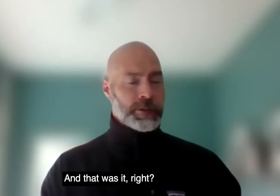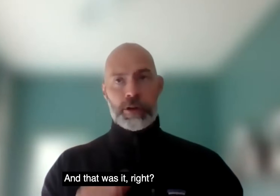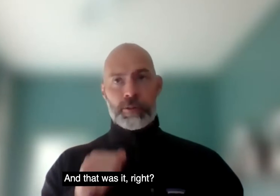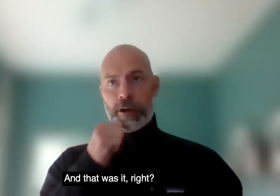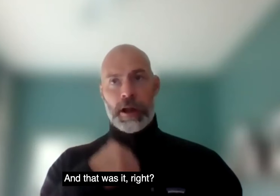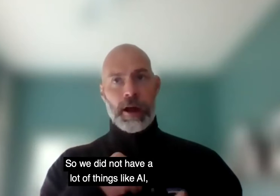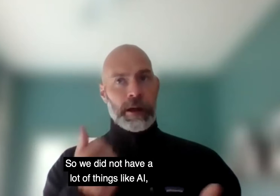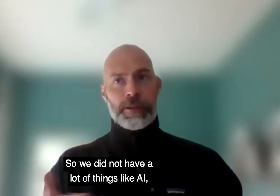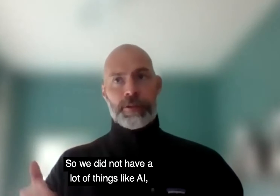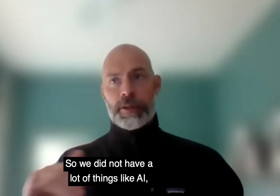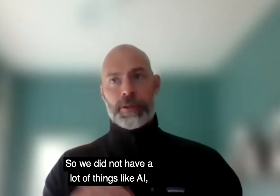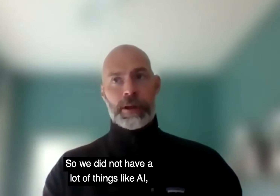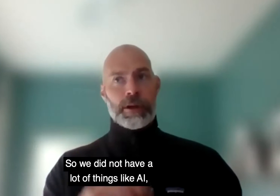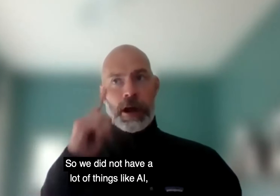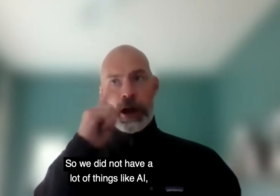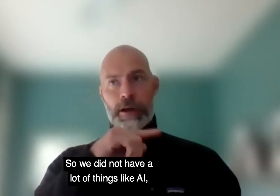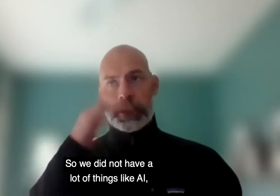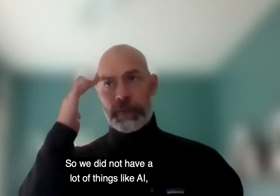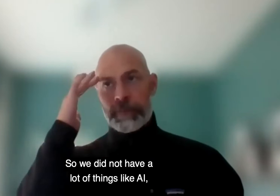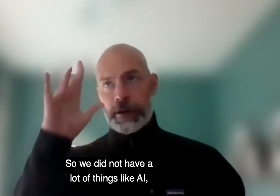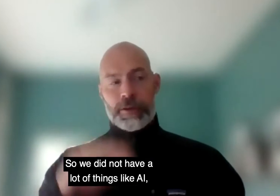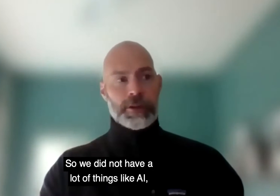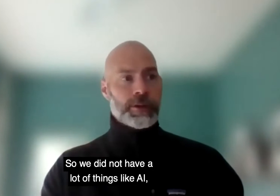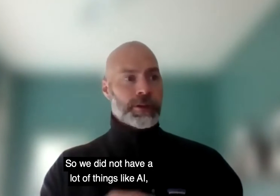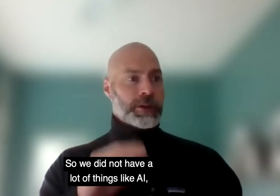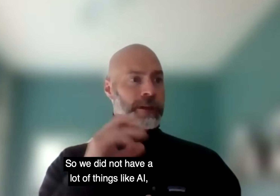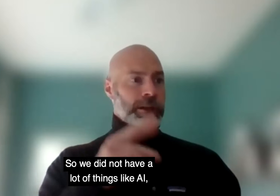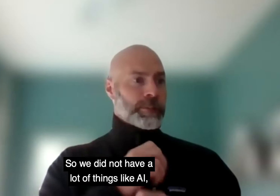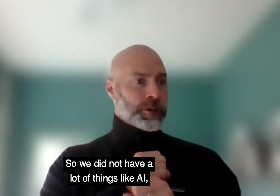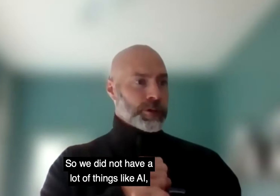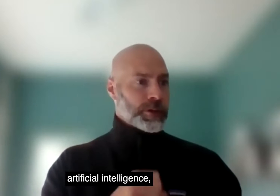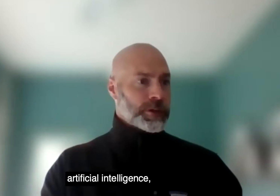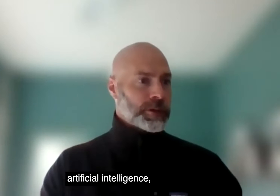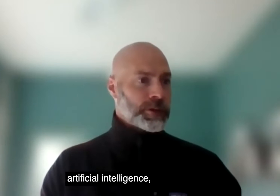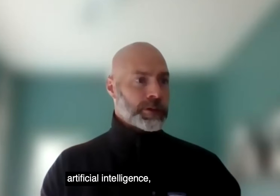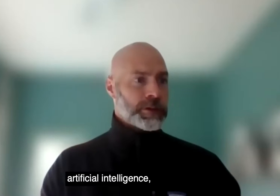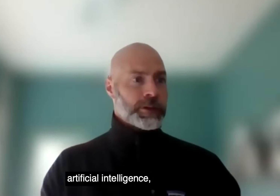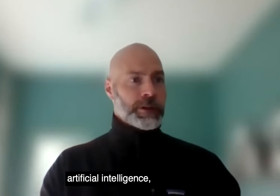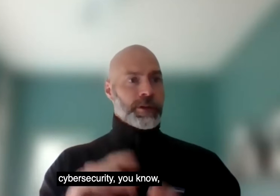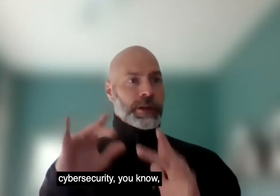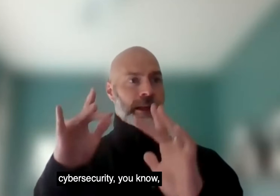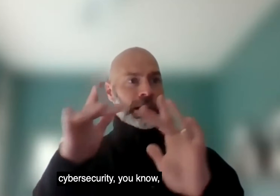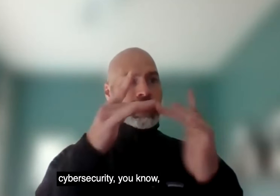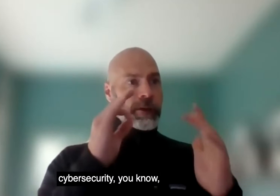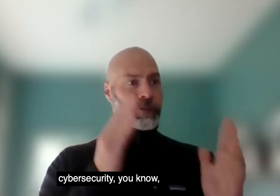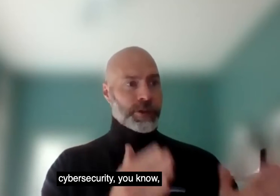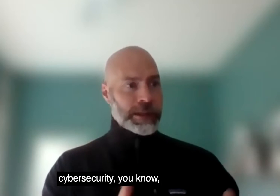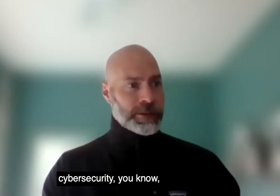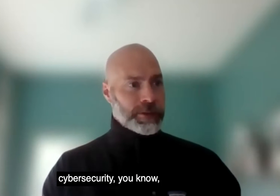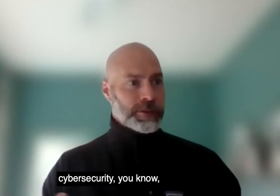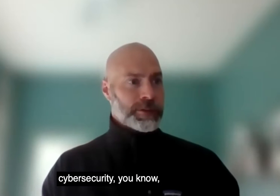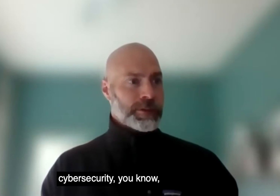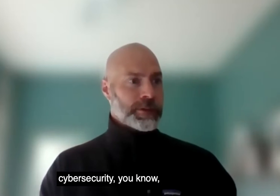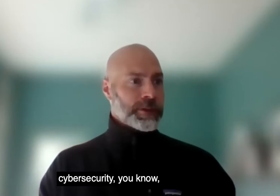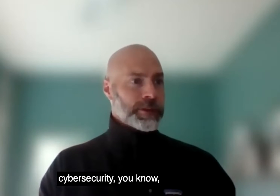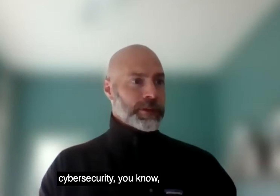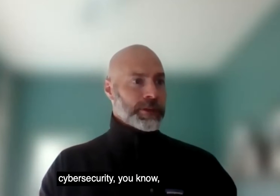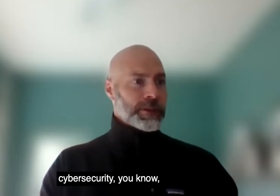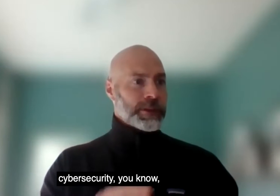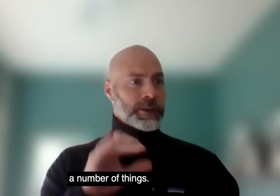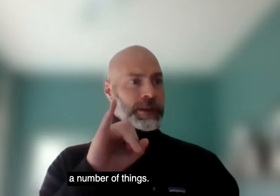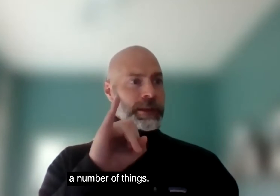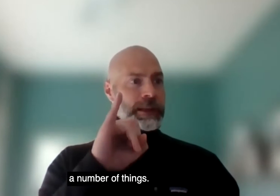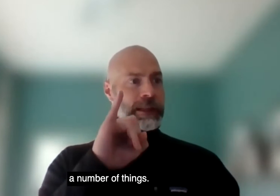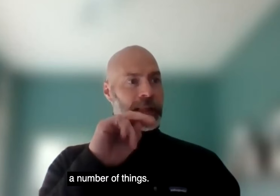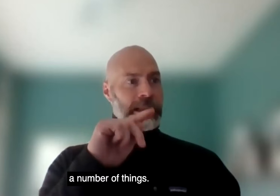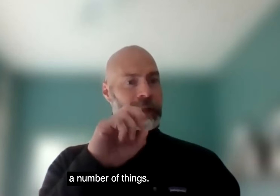networking, and that was it, right? So we did not have a lot of things like AI, artificial intelligence, cybersecurity,